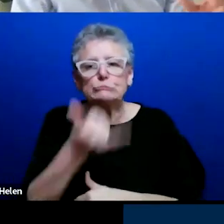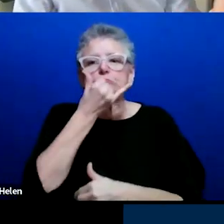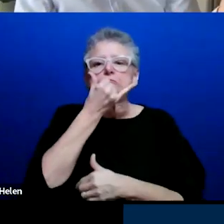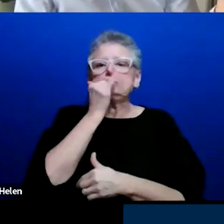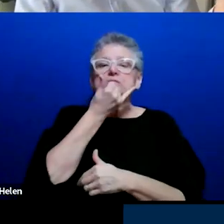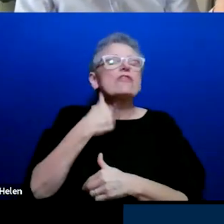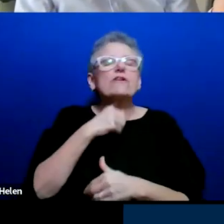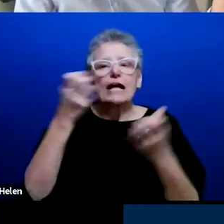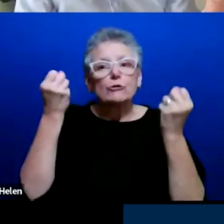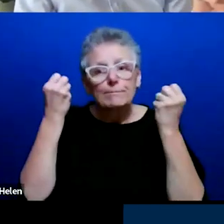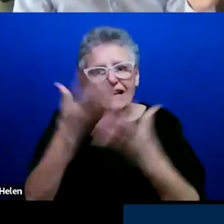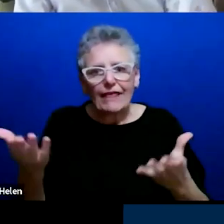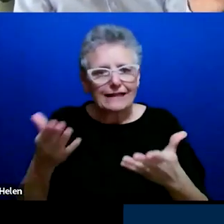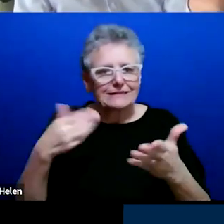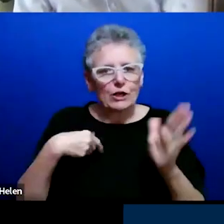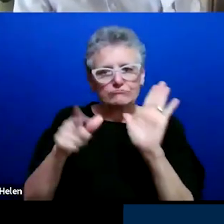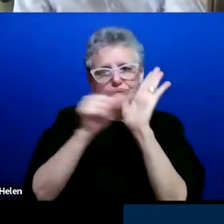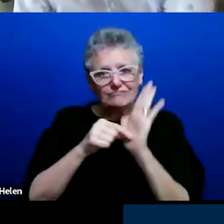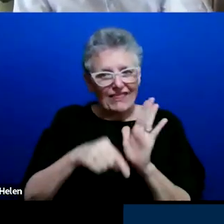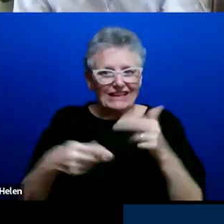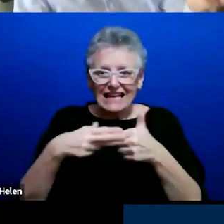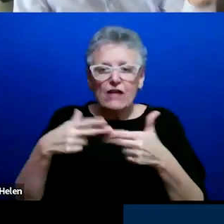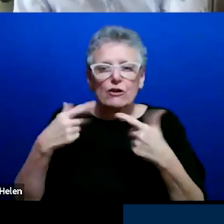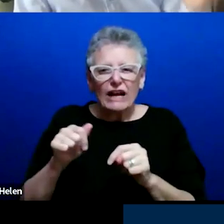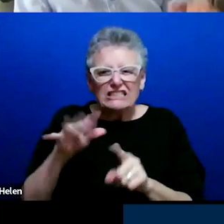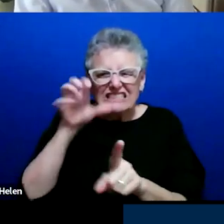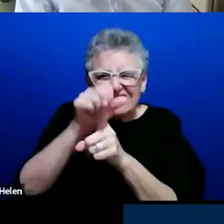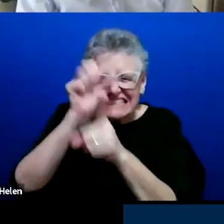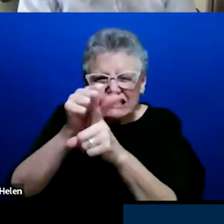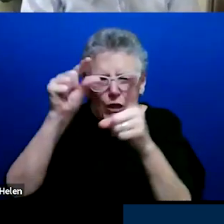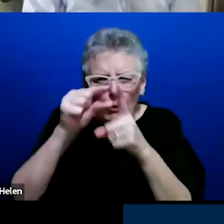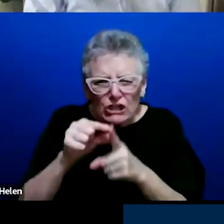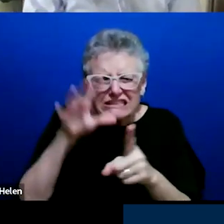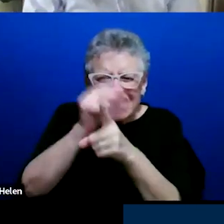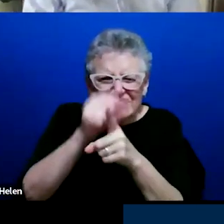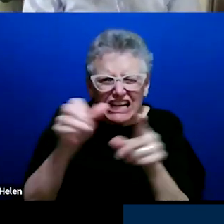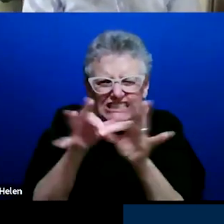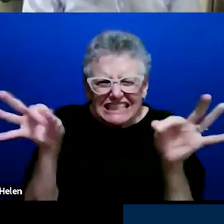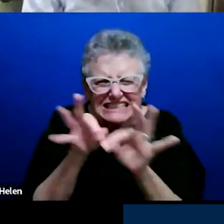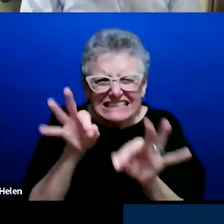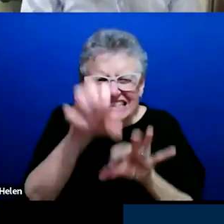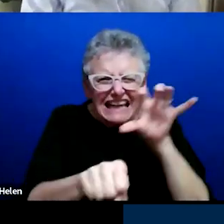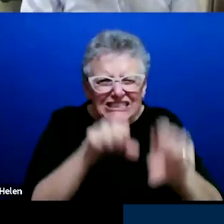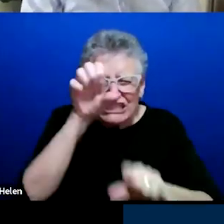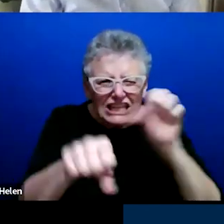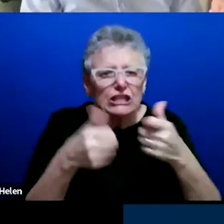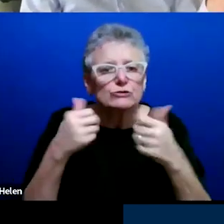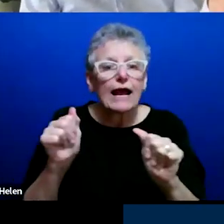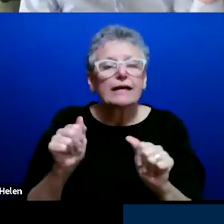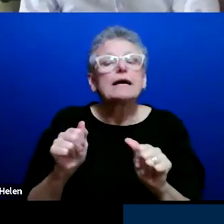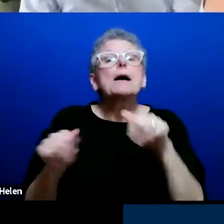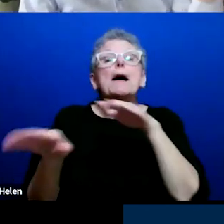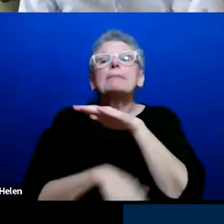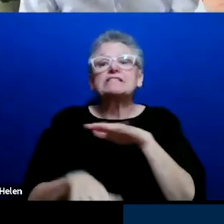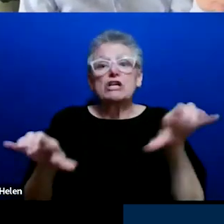not doing all of this other stuff on the slide. They're trying to get the individual words and sentences out of speech. They're